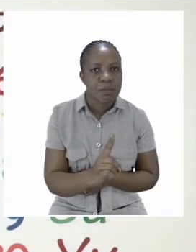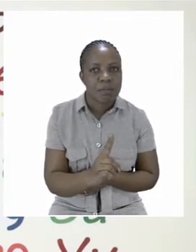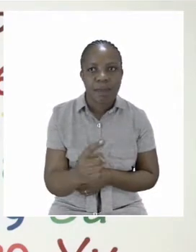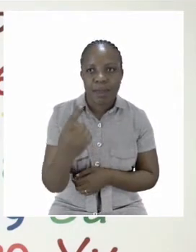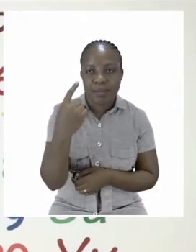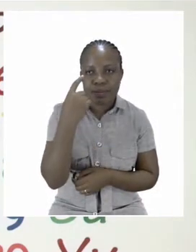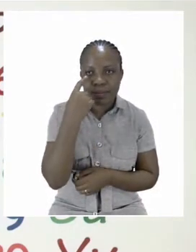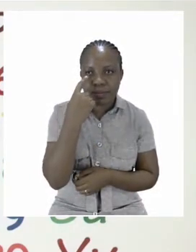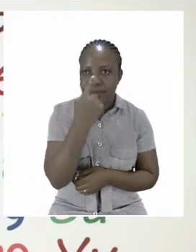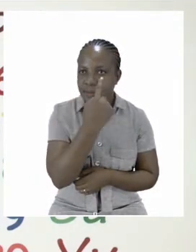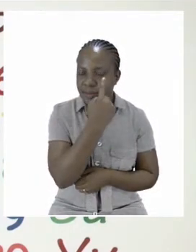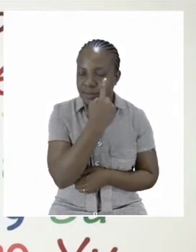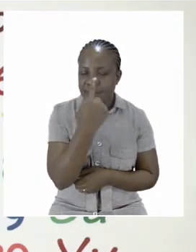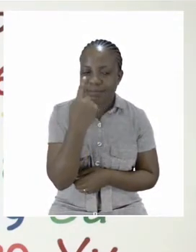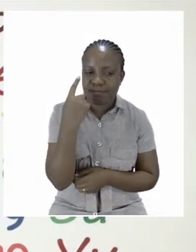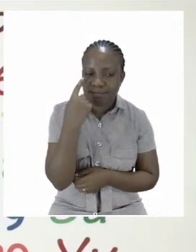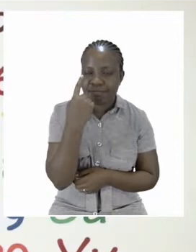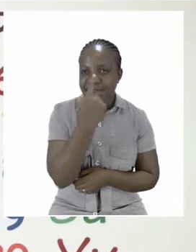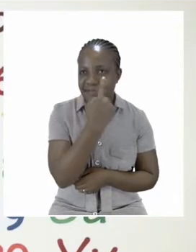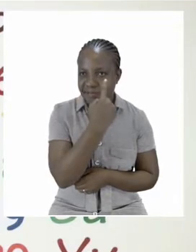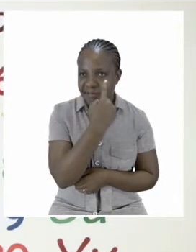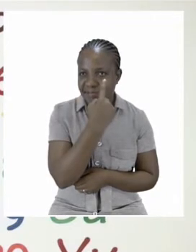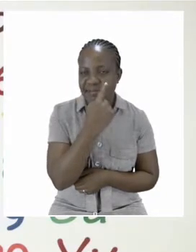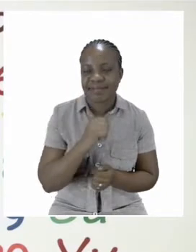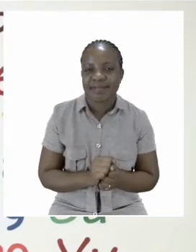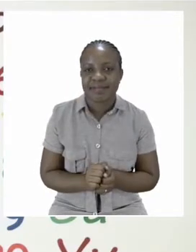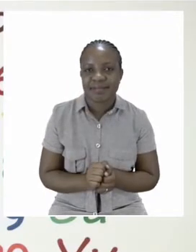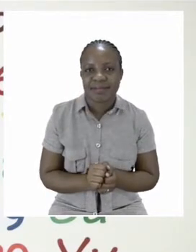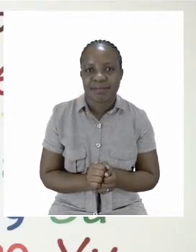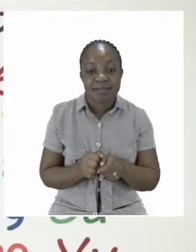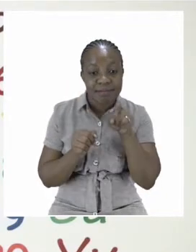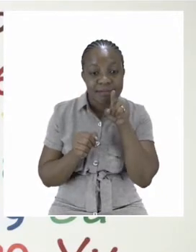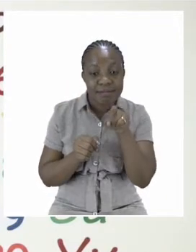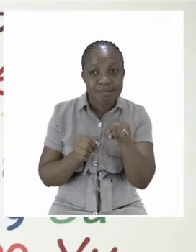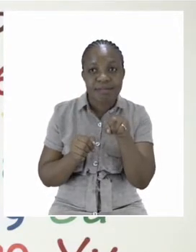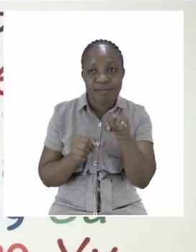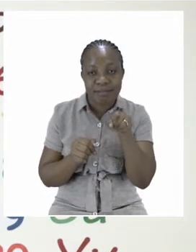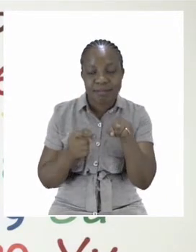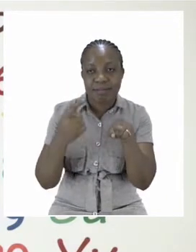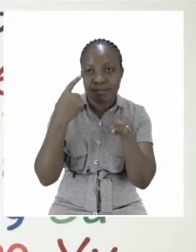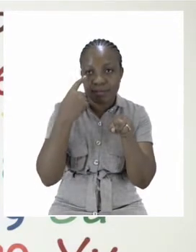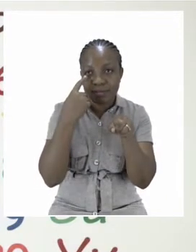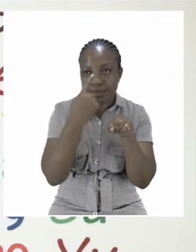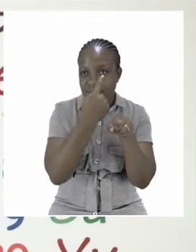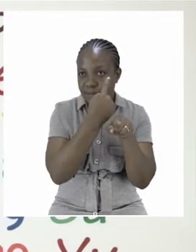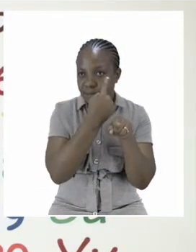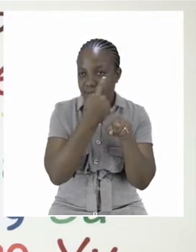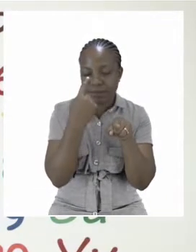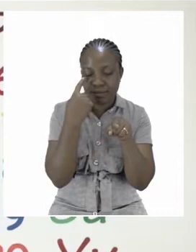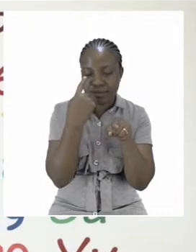eyes, eyes, eyes. Everyone, point to the